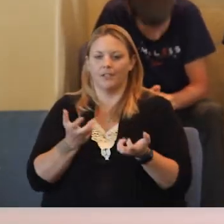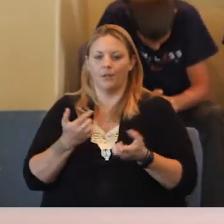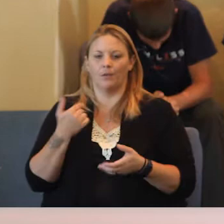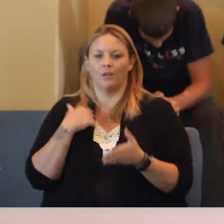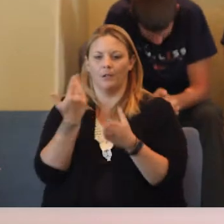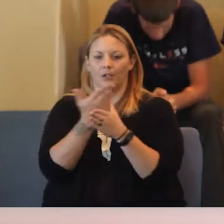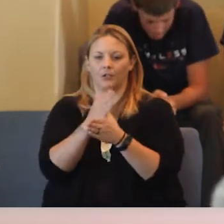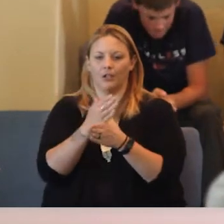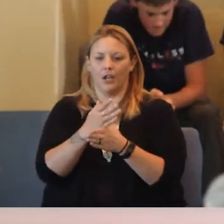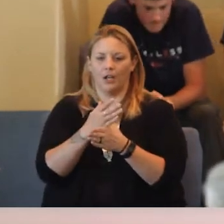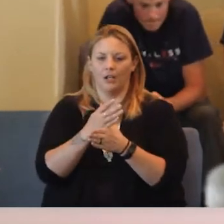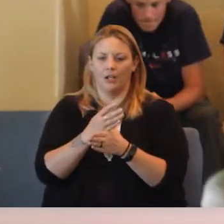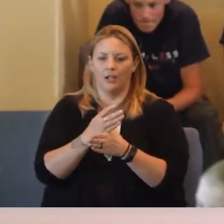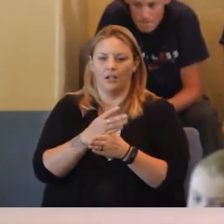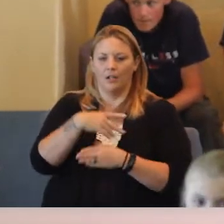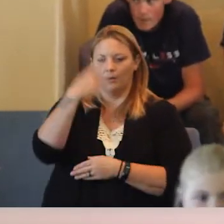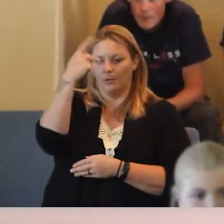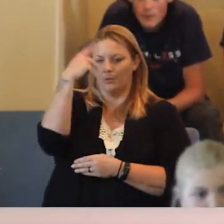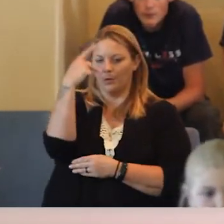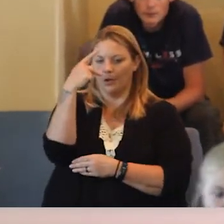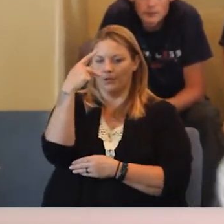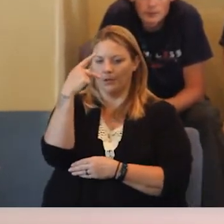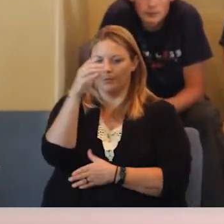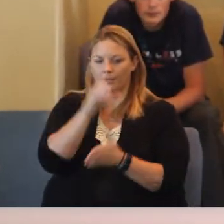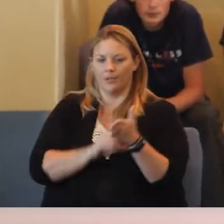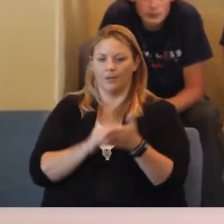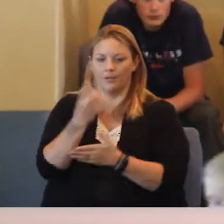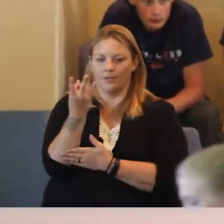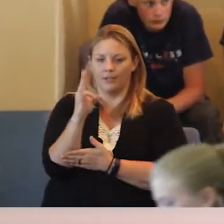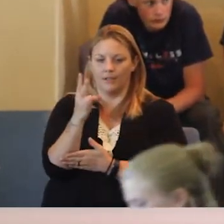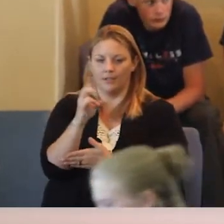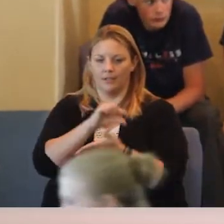And he had a couple verses he wanted me to share. Proverbs